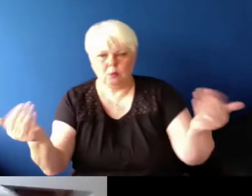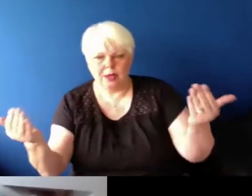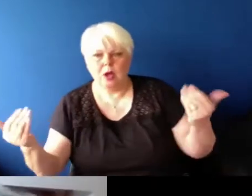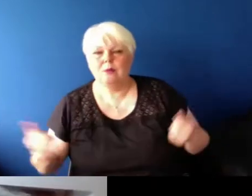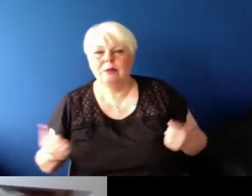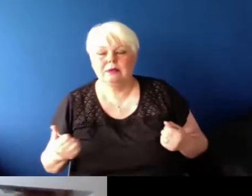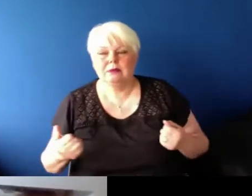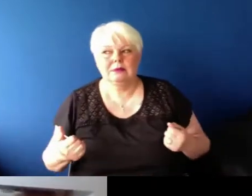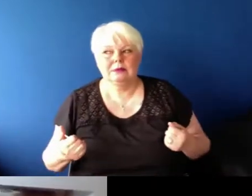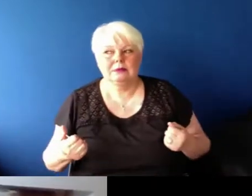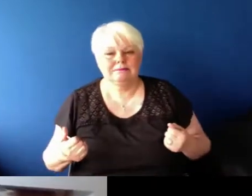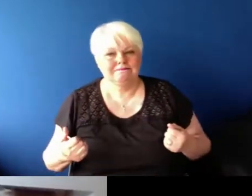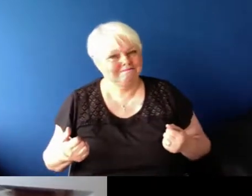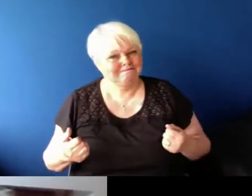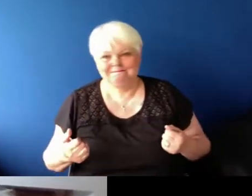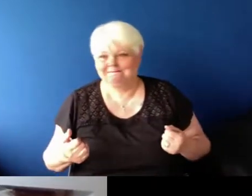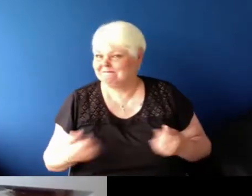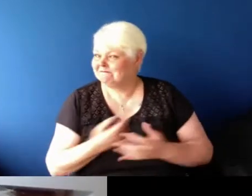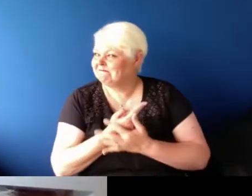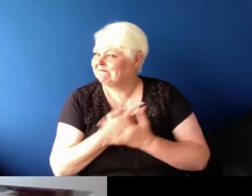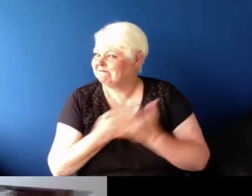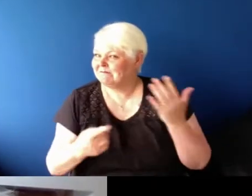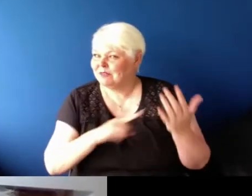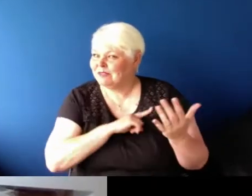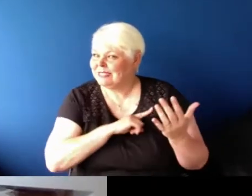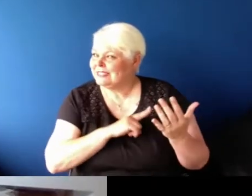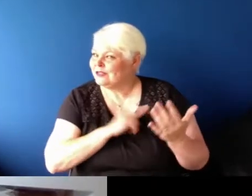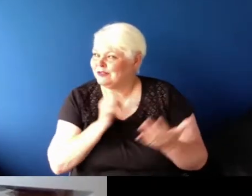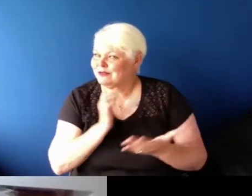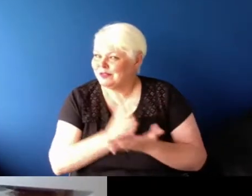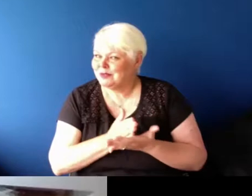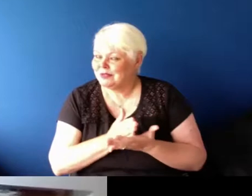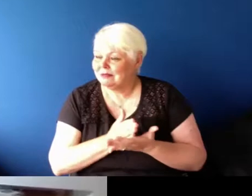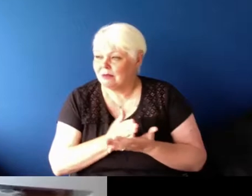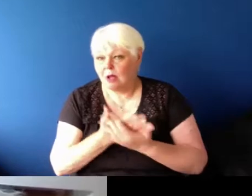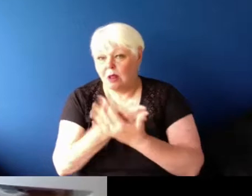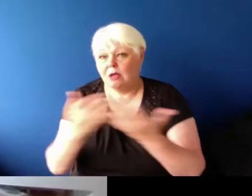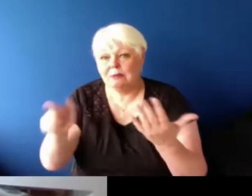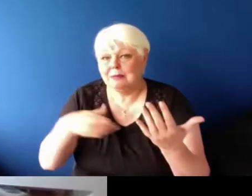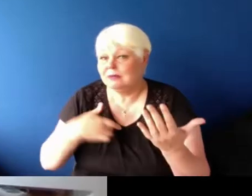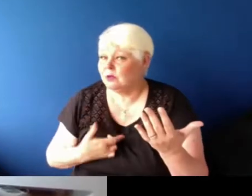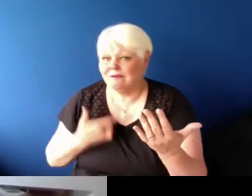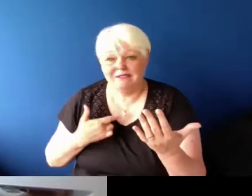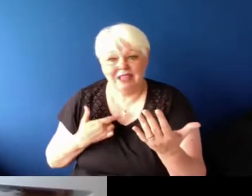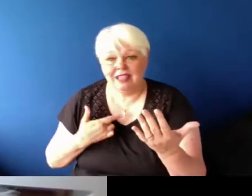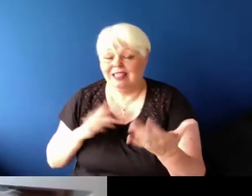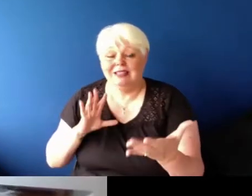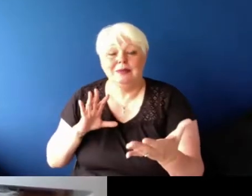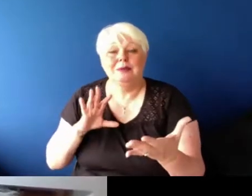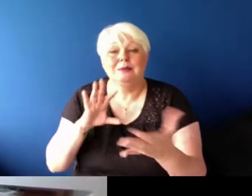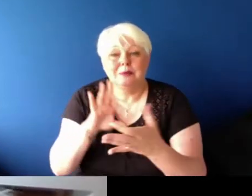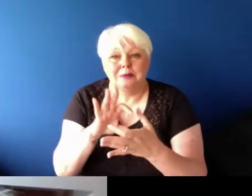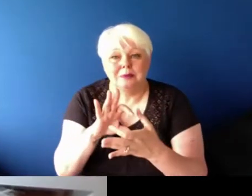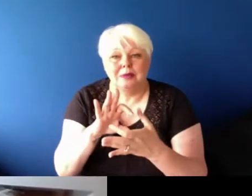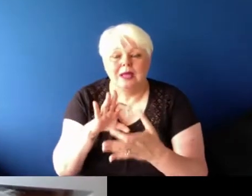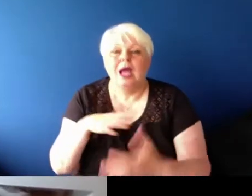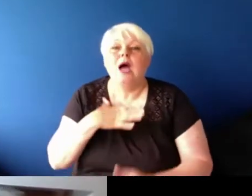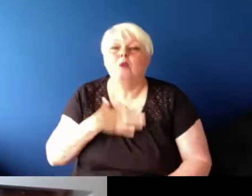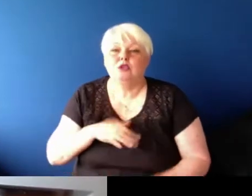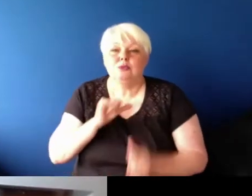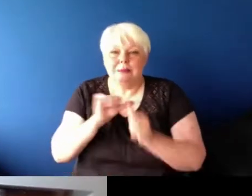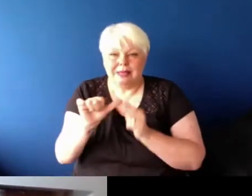of reasons, that's tricky for lots of people. I want it to be better. And I think lots of